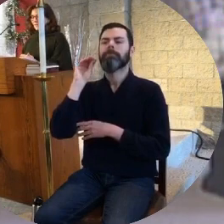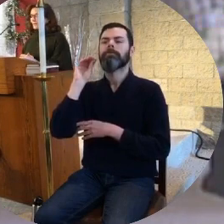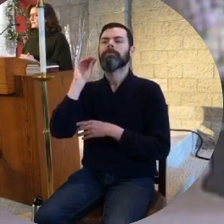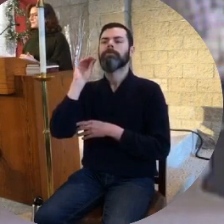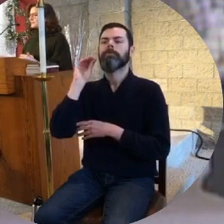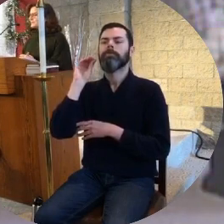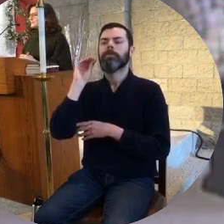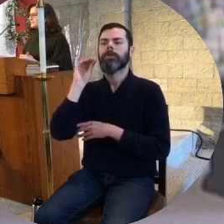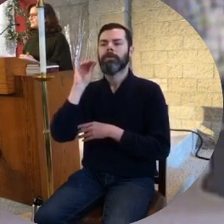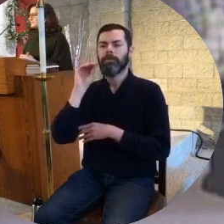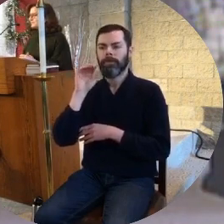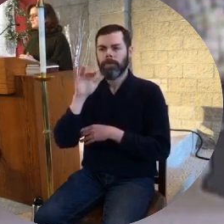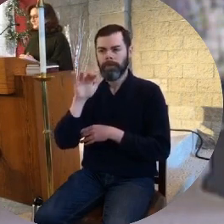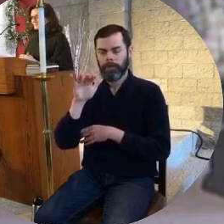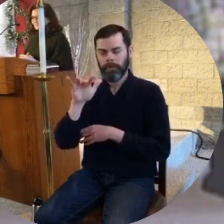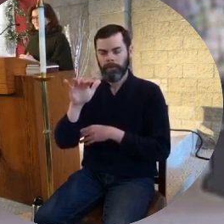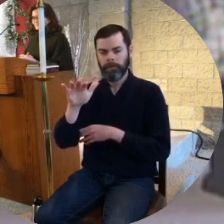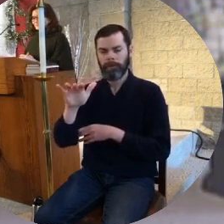and out.